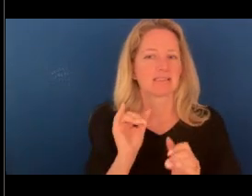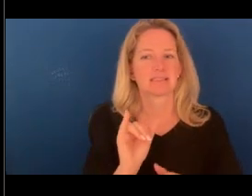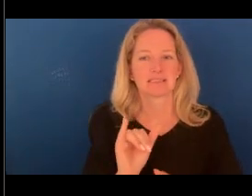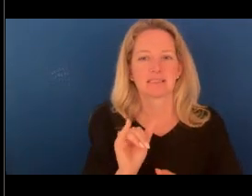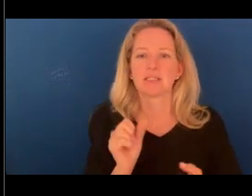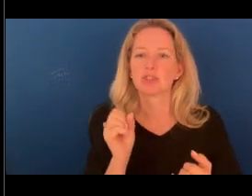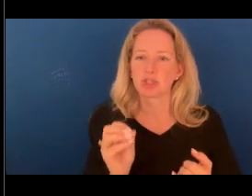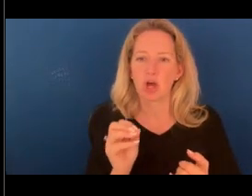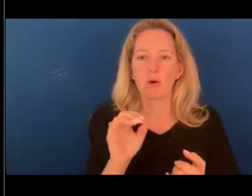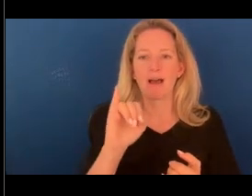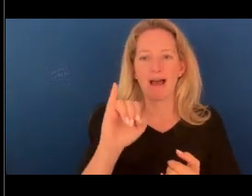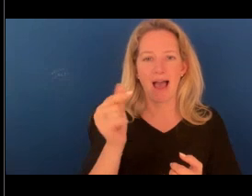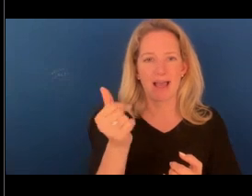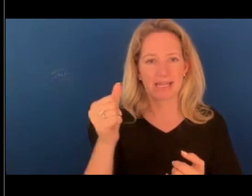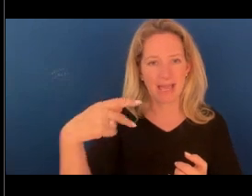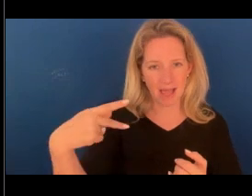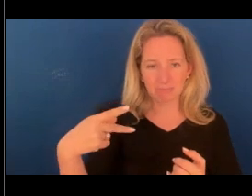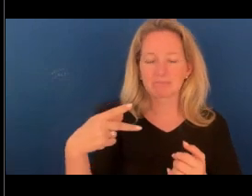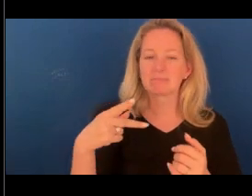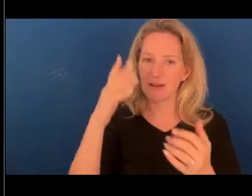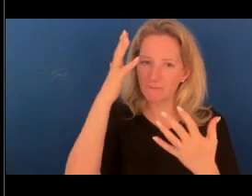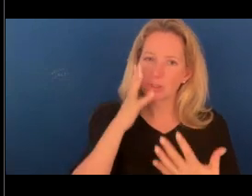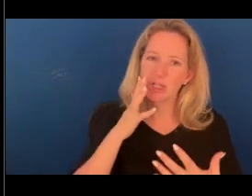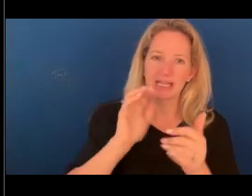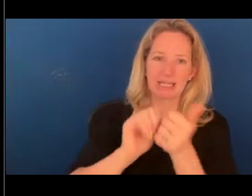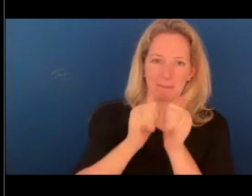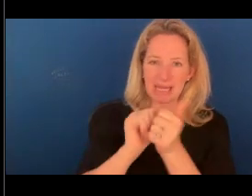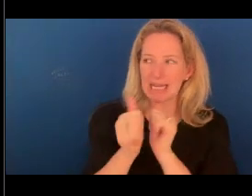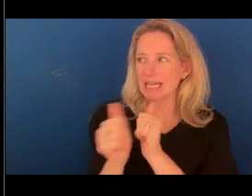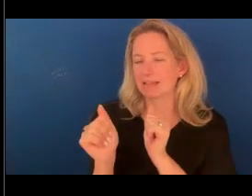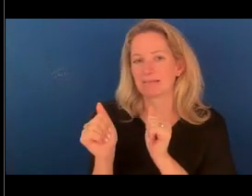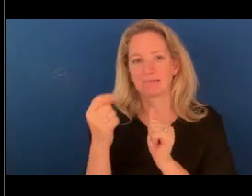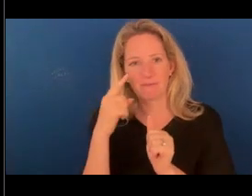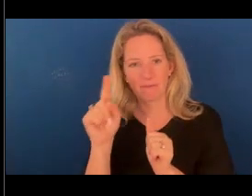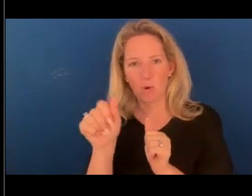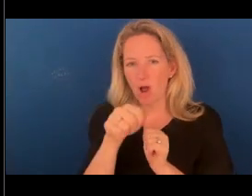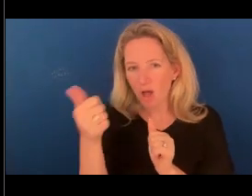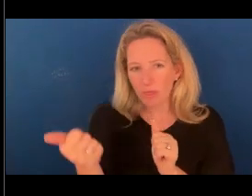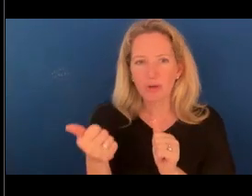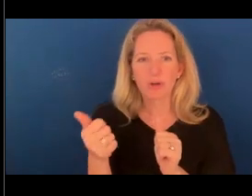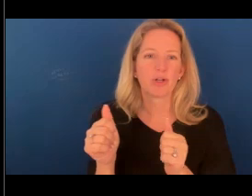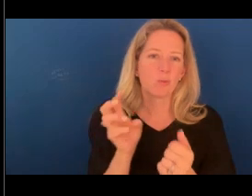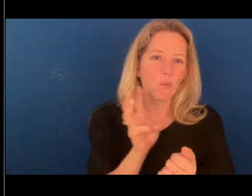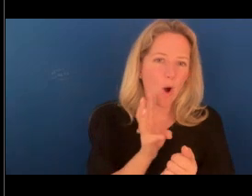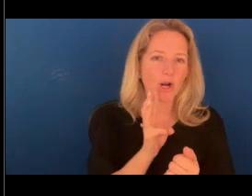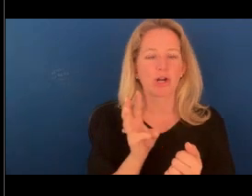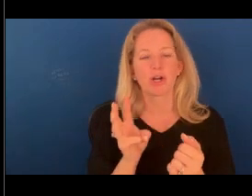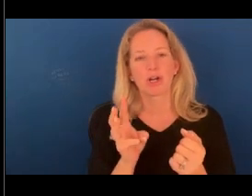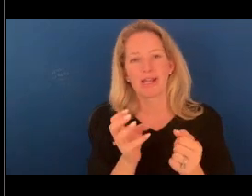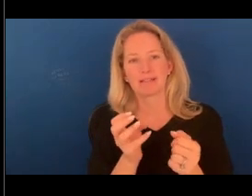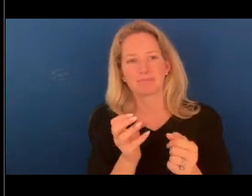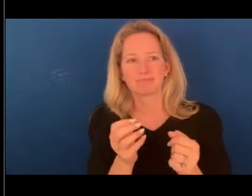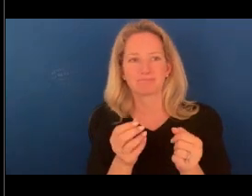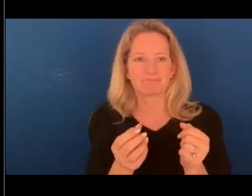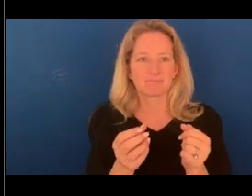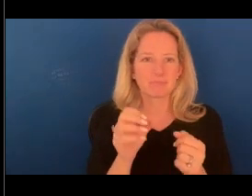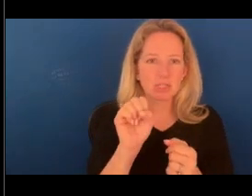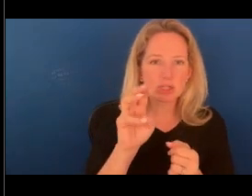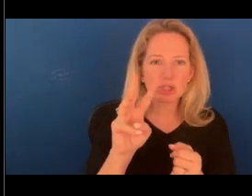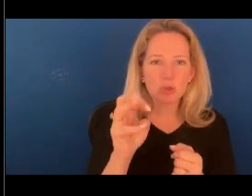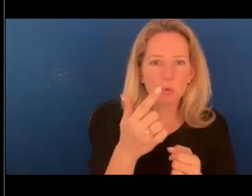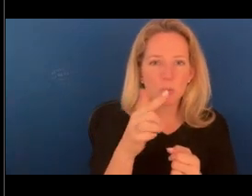unfortunately, gets competed against for other sewage and water resources for a lot of these communities. And then EPA funding